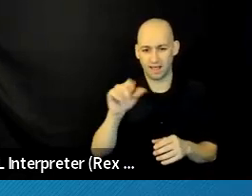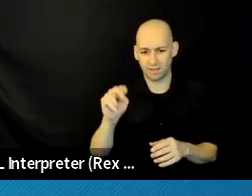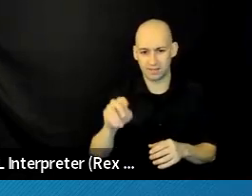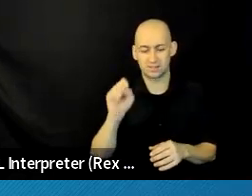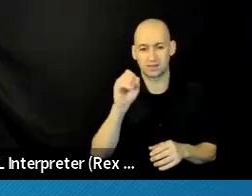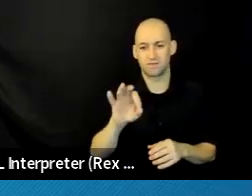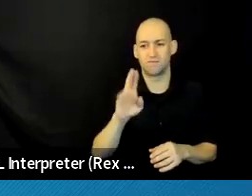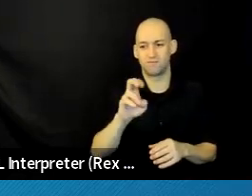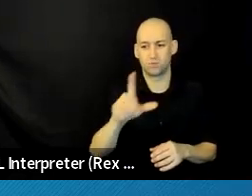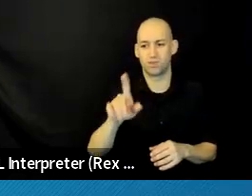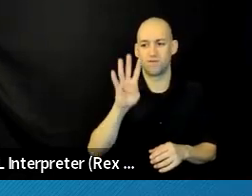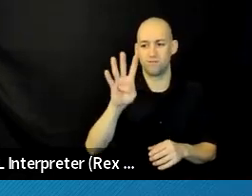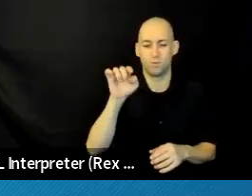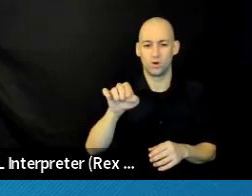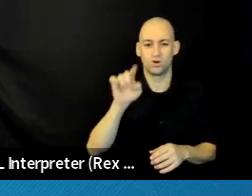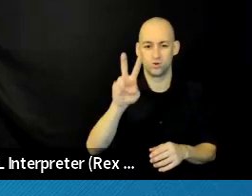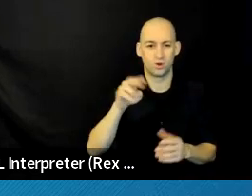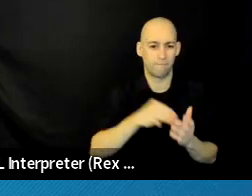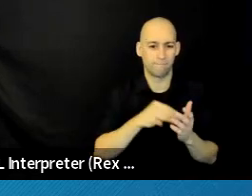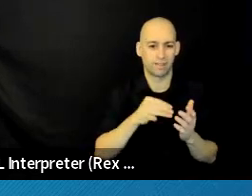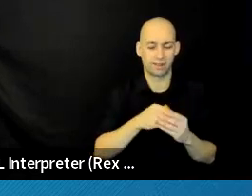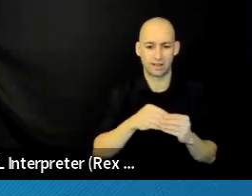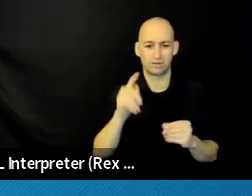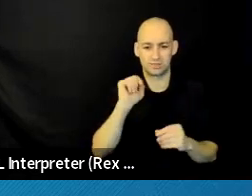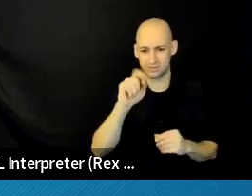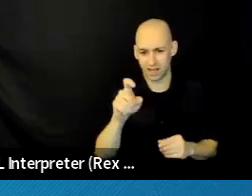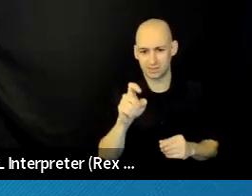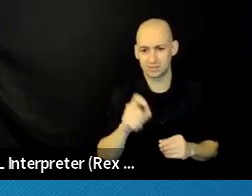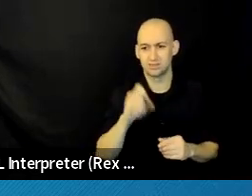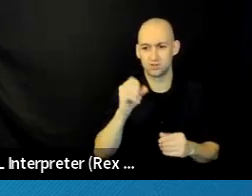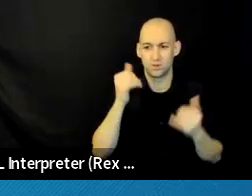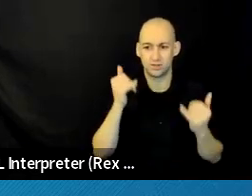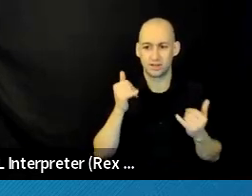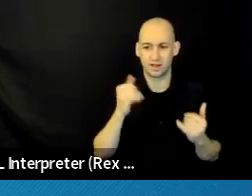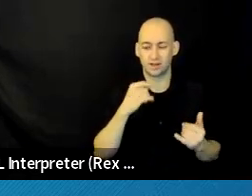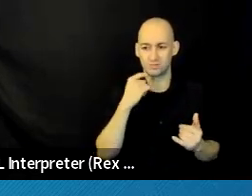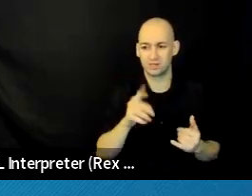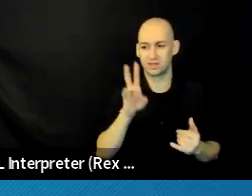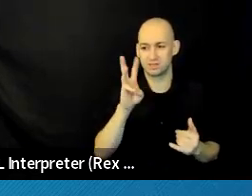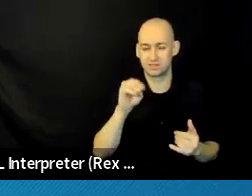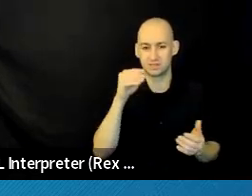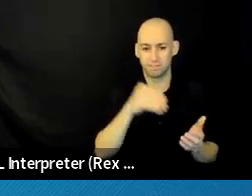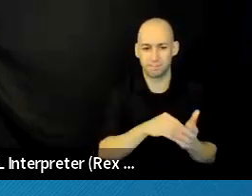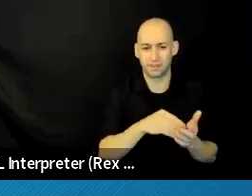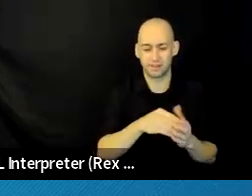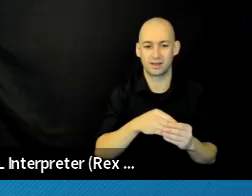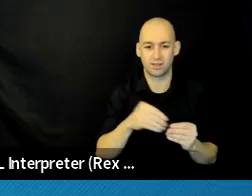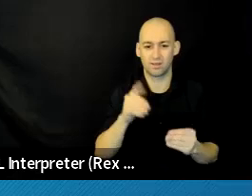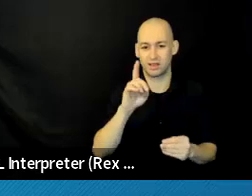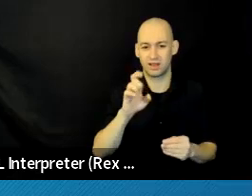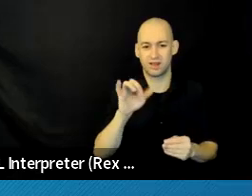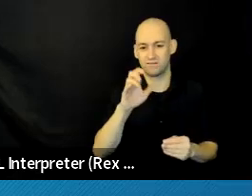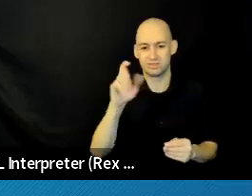Caltrans $4.2 million in taxes. So when you said there's going to be a $60 billion deficit in the infrastructure